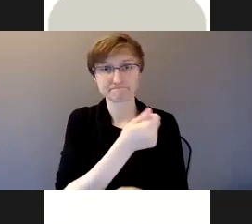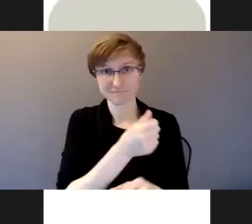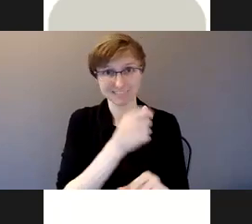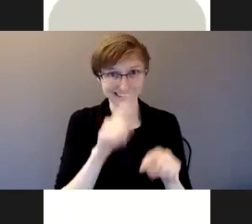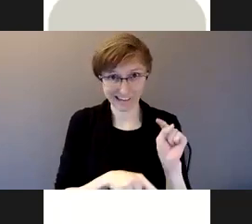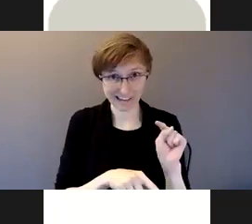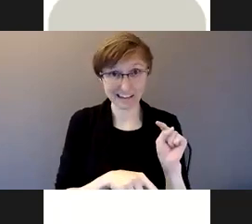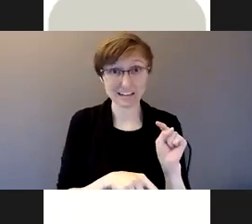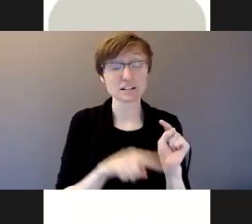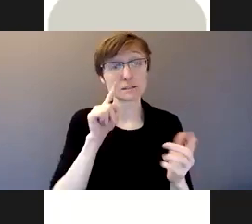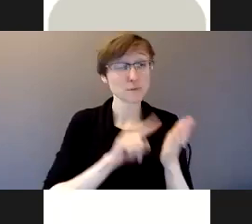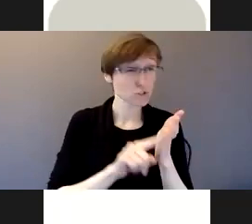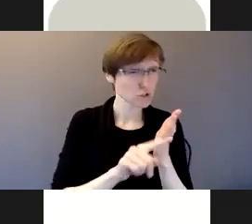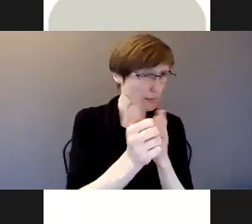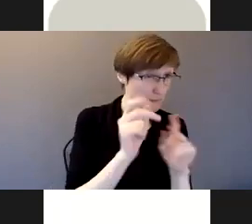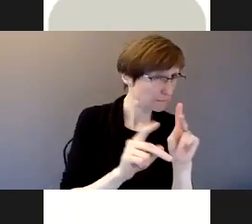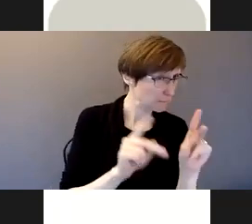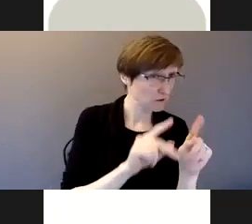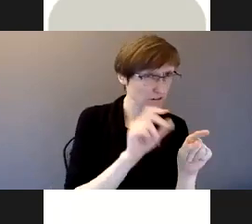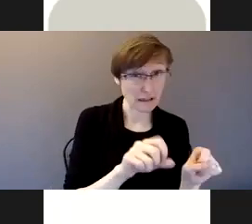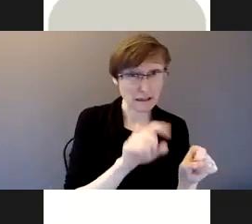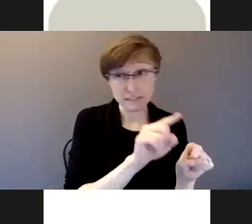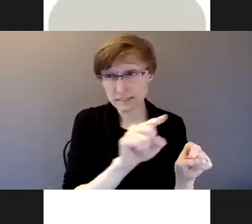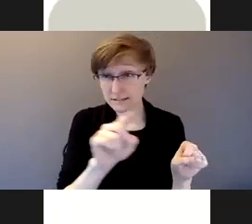decision for the person, and that's through the Healthcare Consent Act.